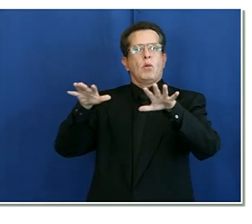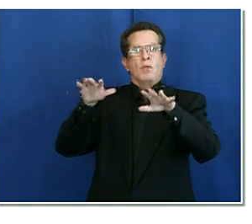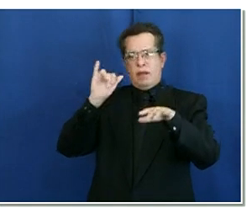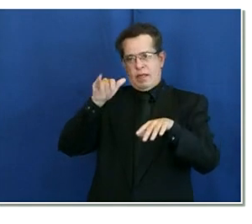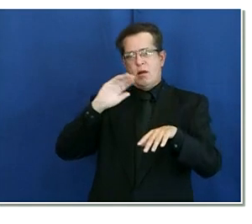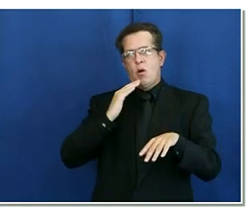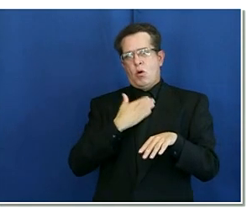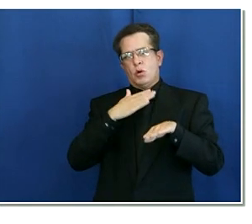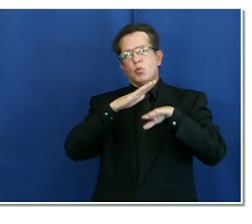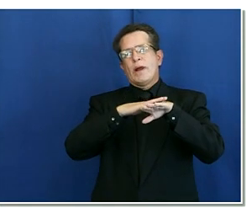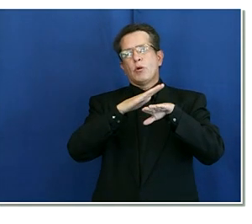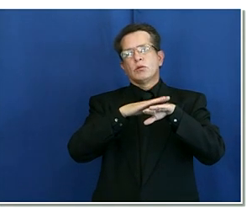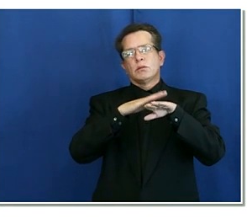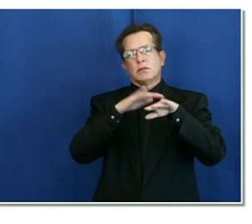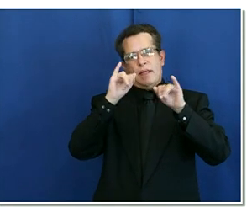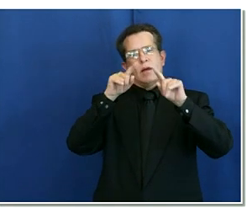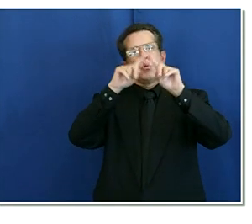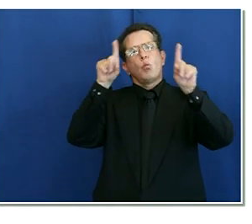dashboard,